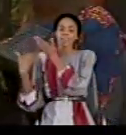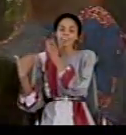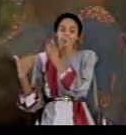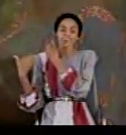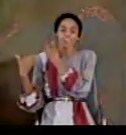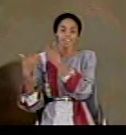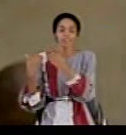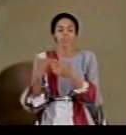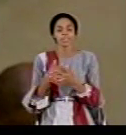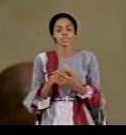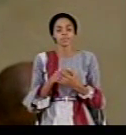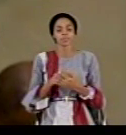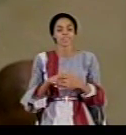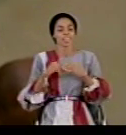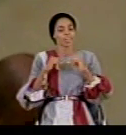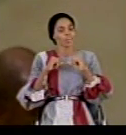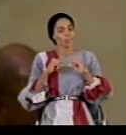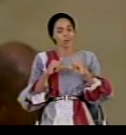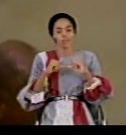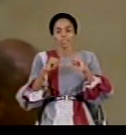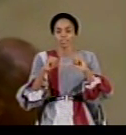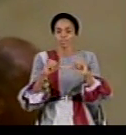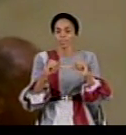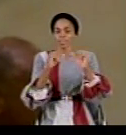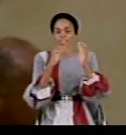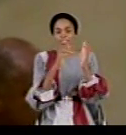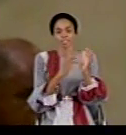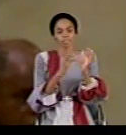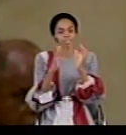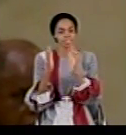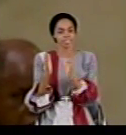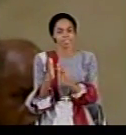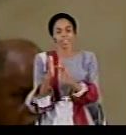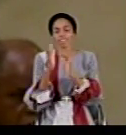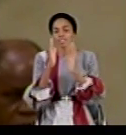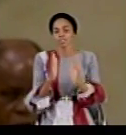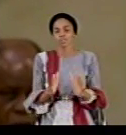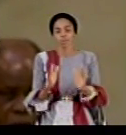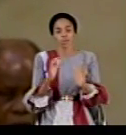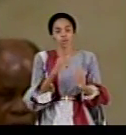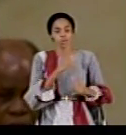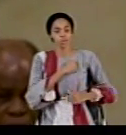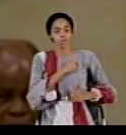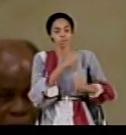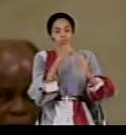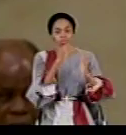Onward, Christian soldiers. Onward, Christian.